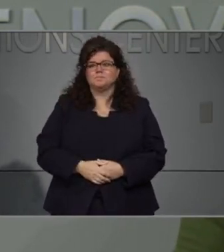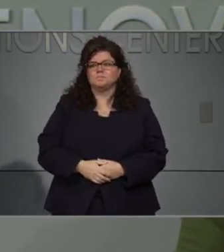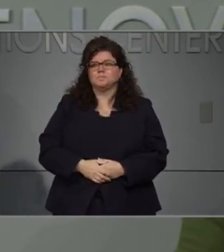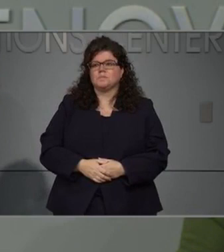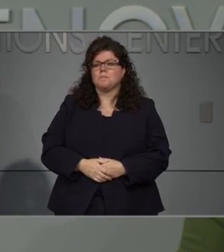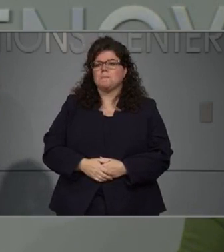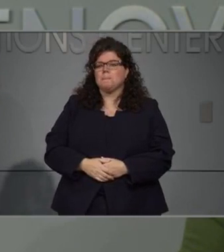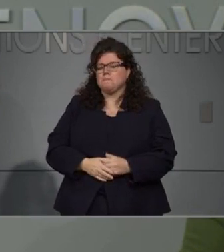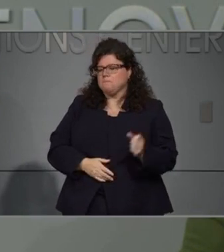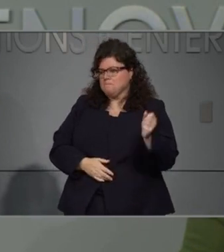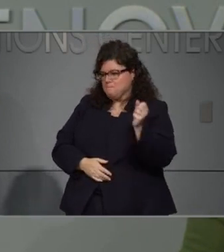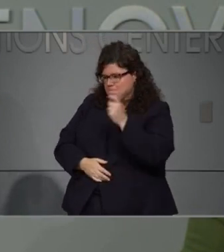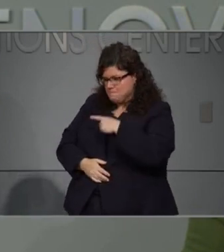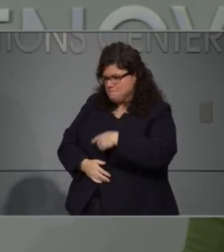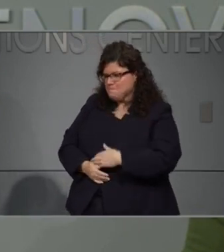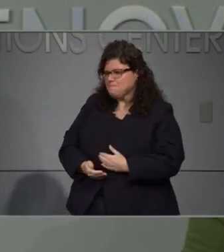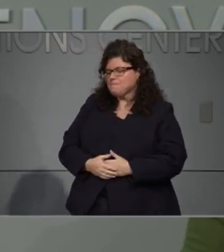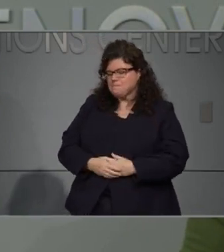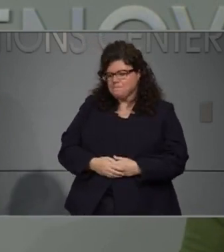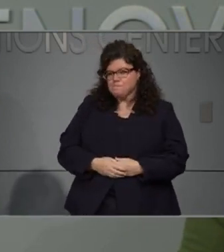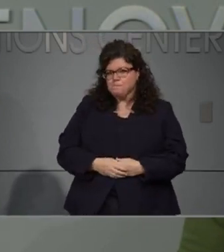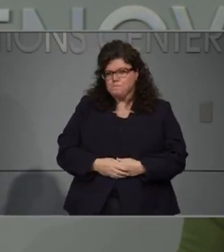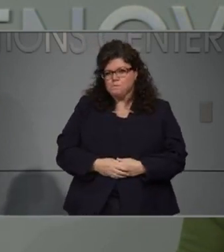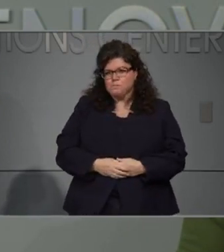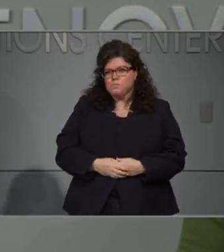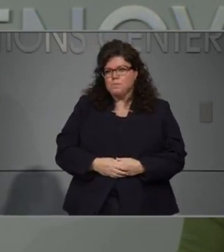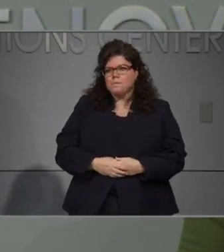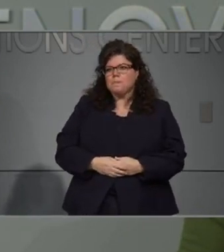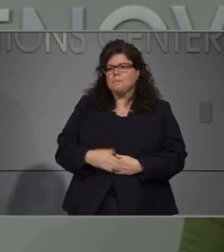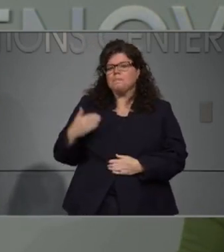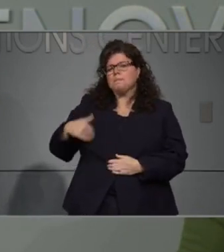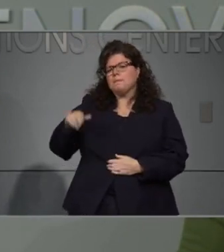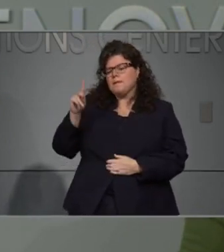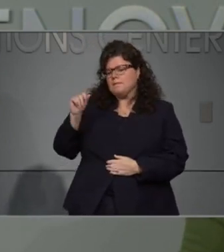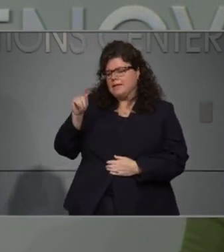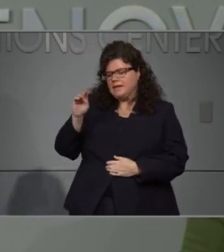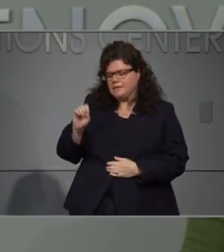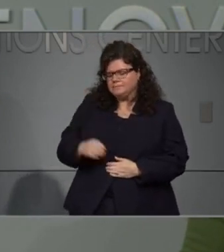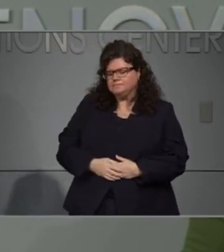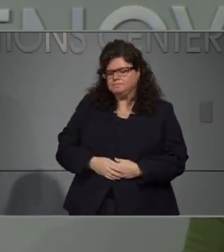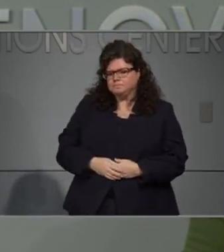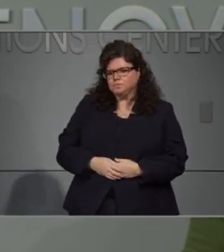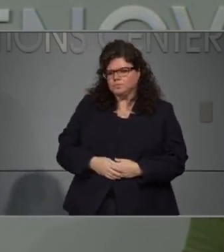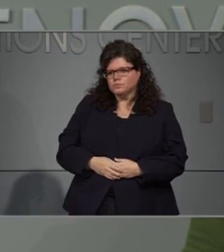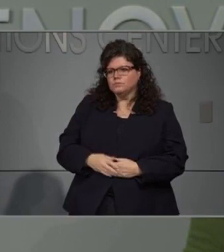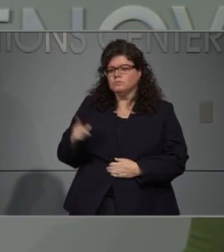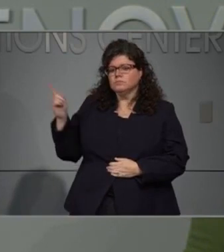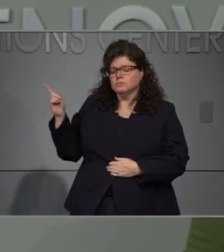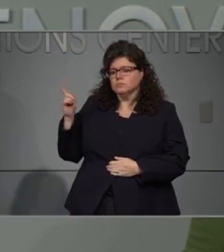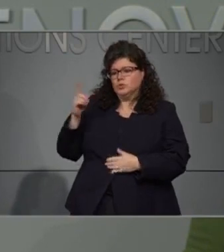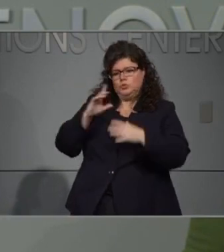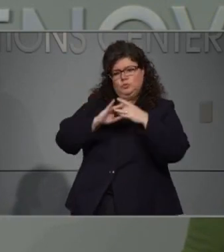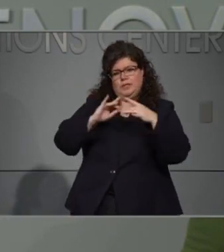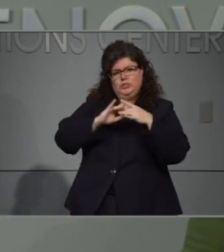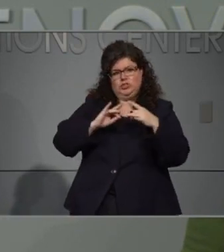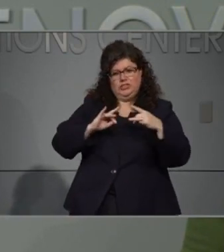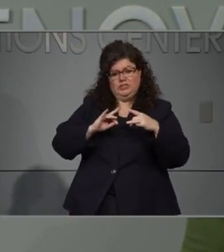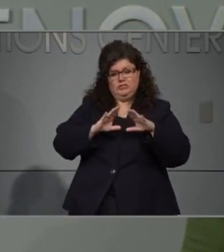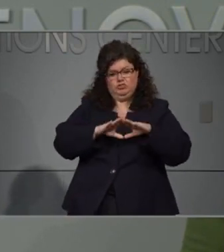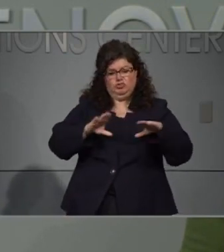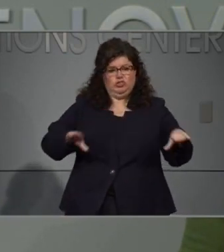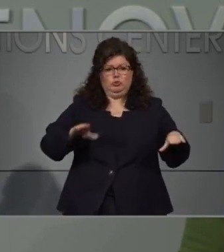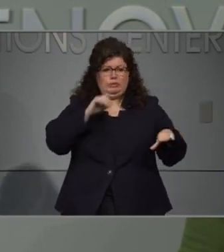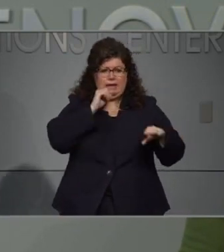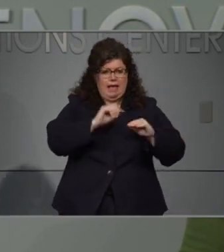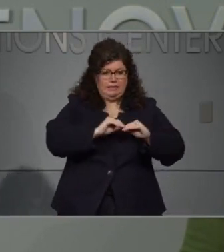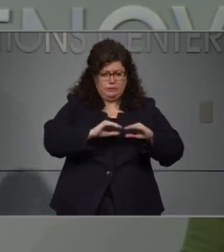taking my question. This is Kate Martin with Carolina Public Press. You said that children are less likely to spread the virus and less likely to